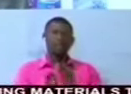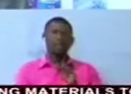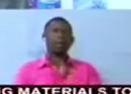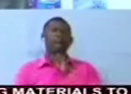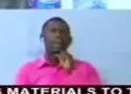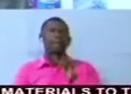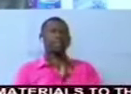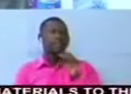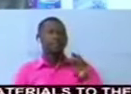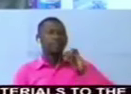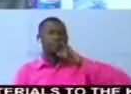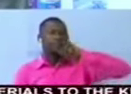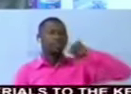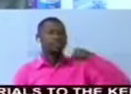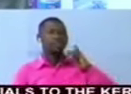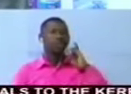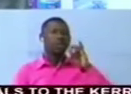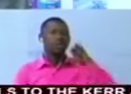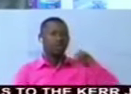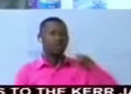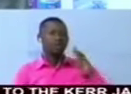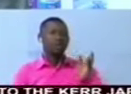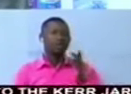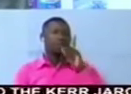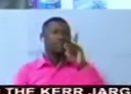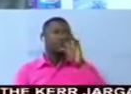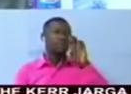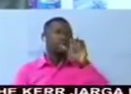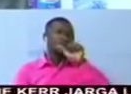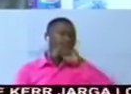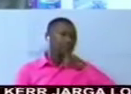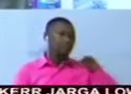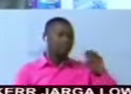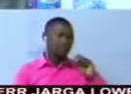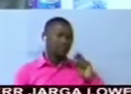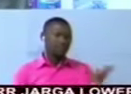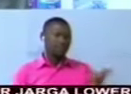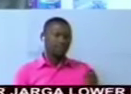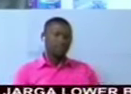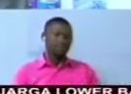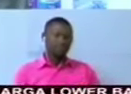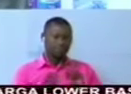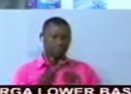Dramé. Mhm. Alaji Mor Diop. Alaji Mor Diop.